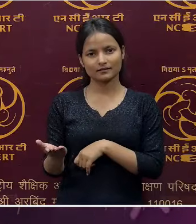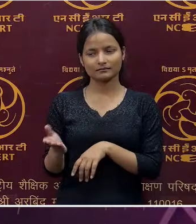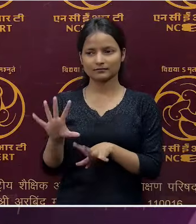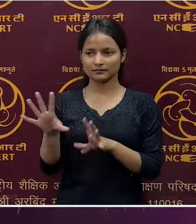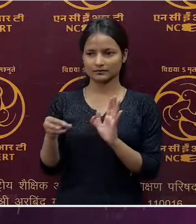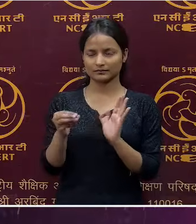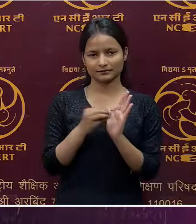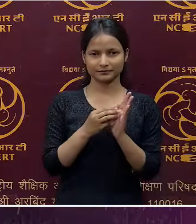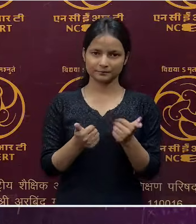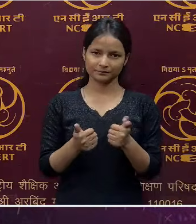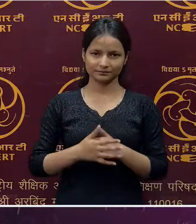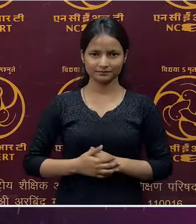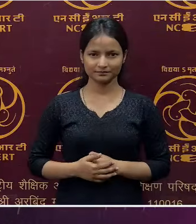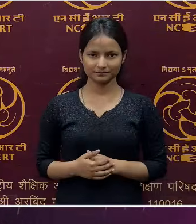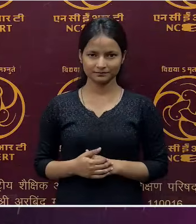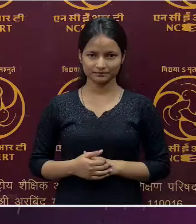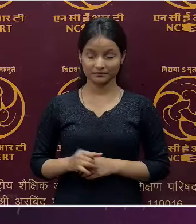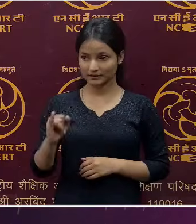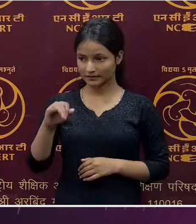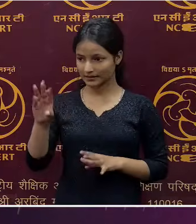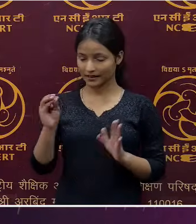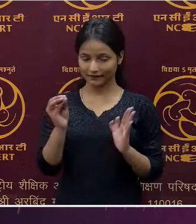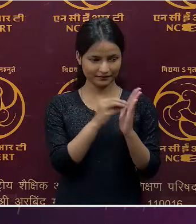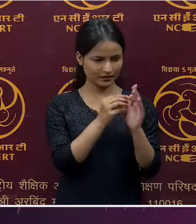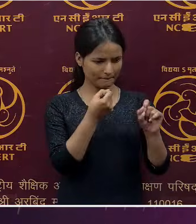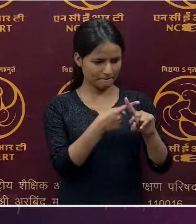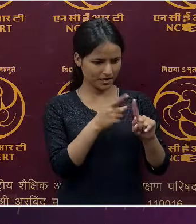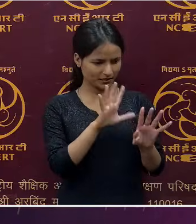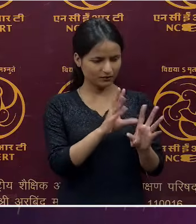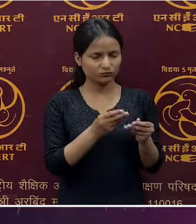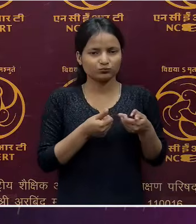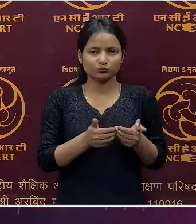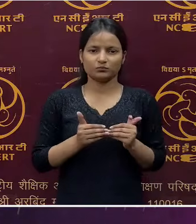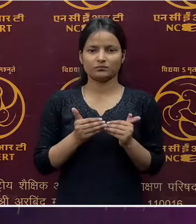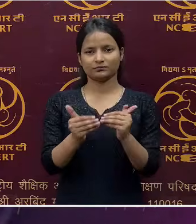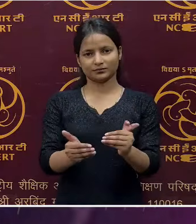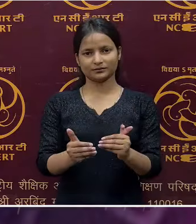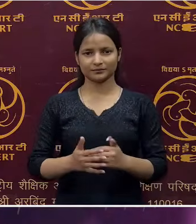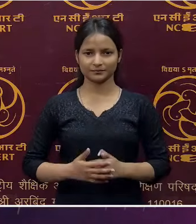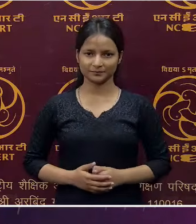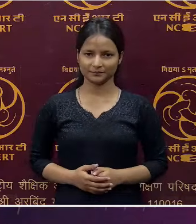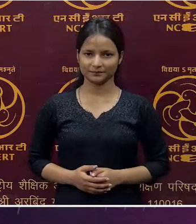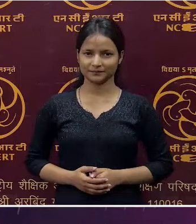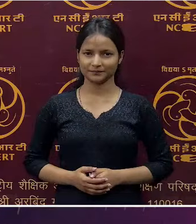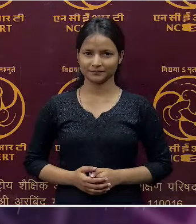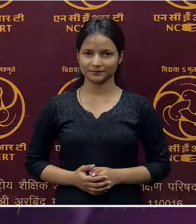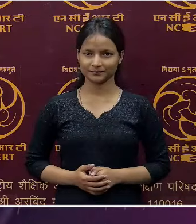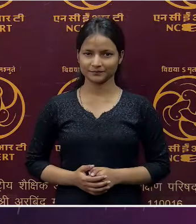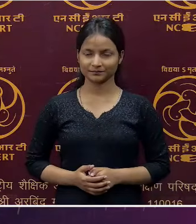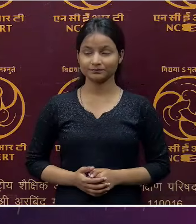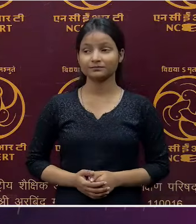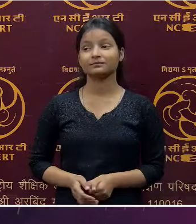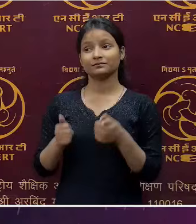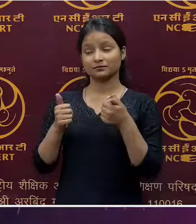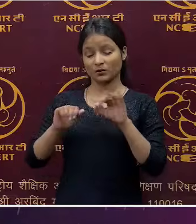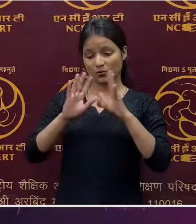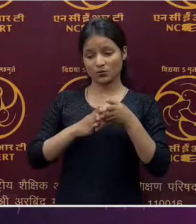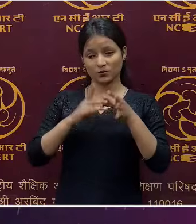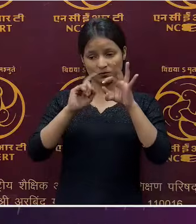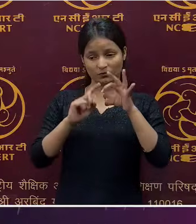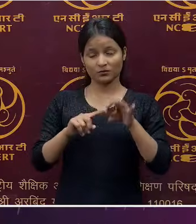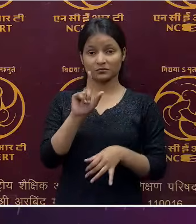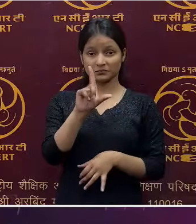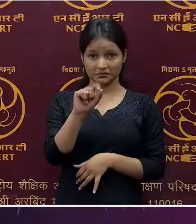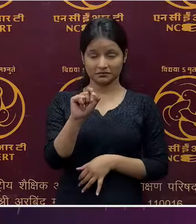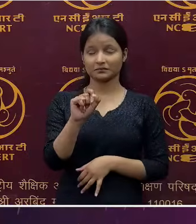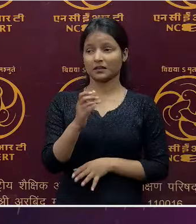set 3, and this way we can submit it and we can do the assessment. So we have 10 questions in total, and ma'am,